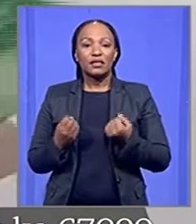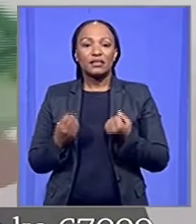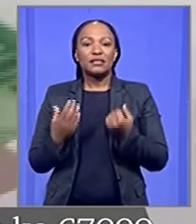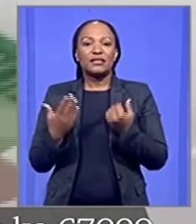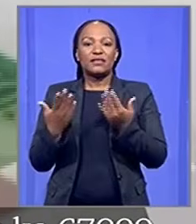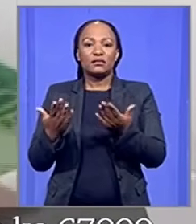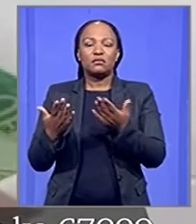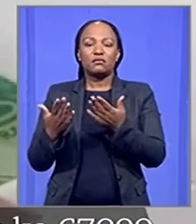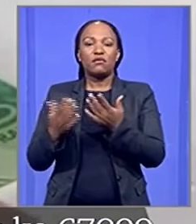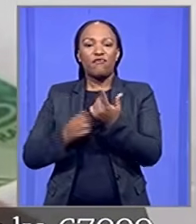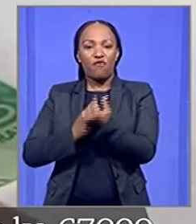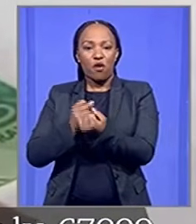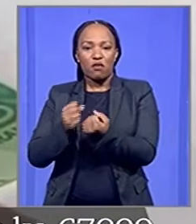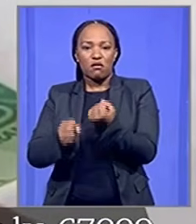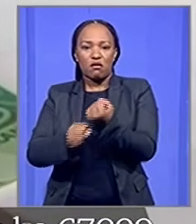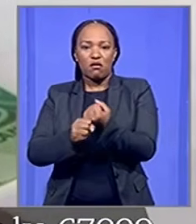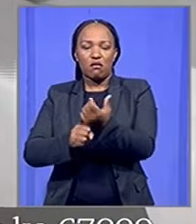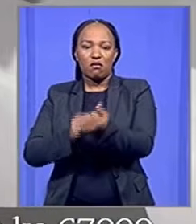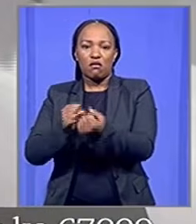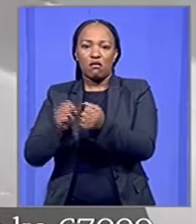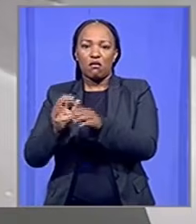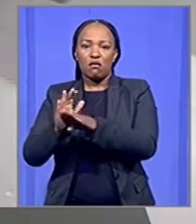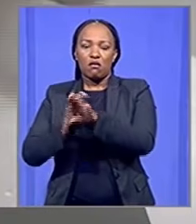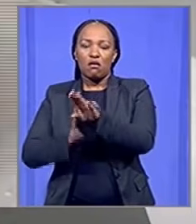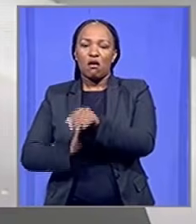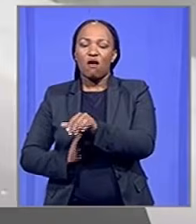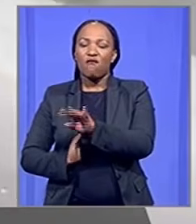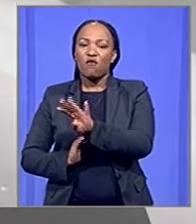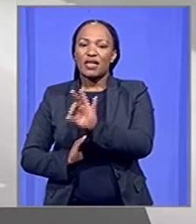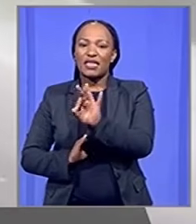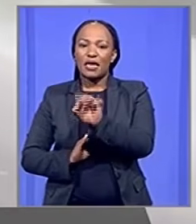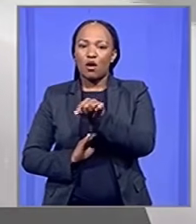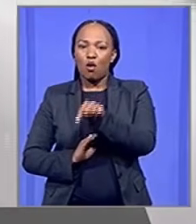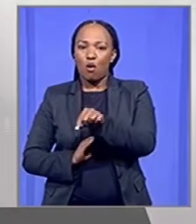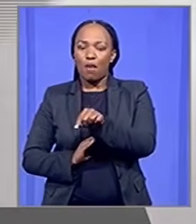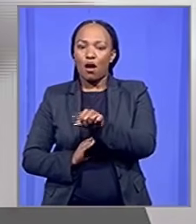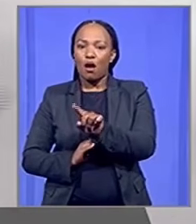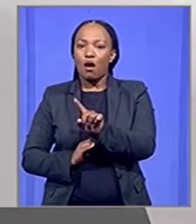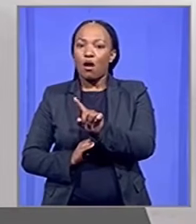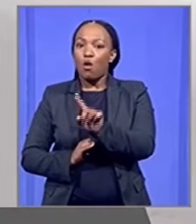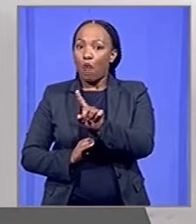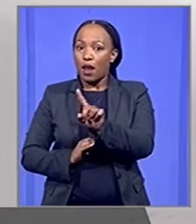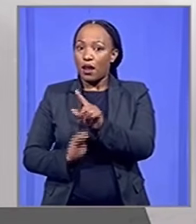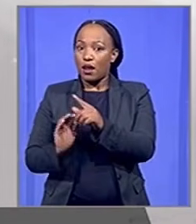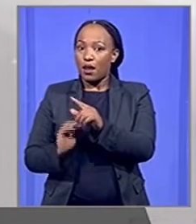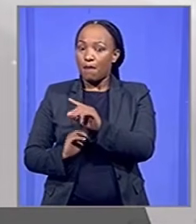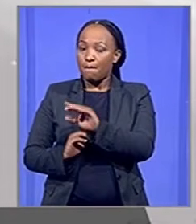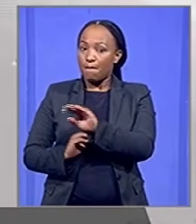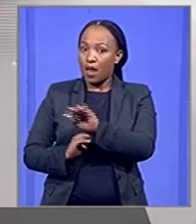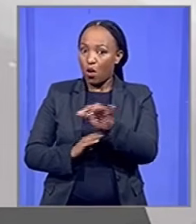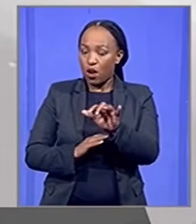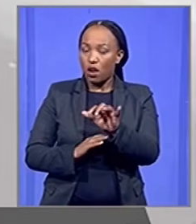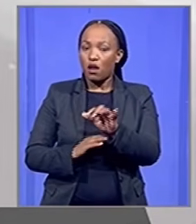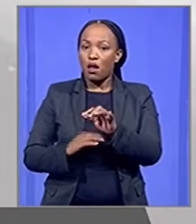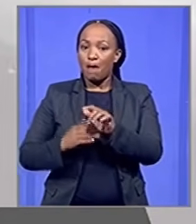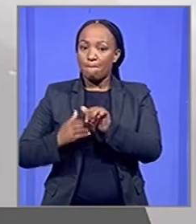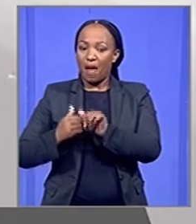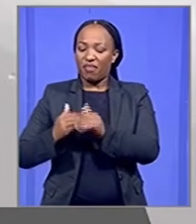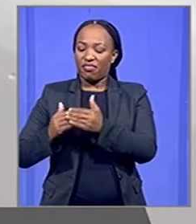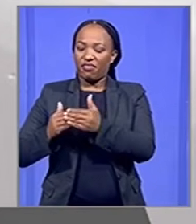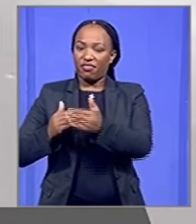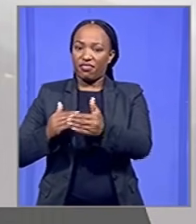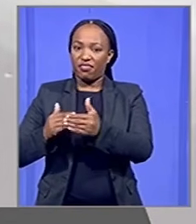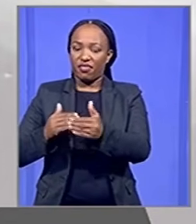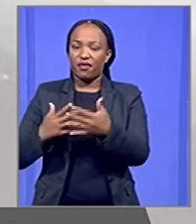gross earnings increased by 43.4 billion between March 2023 and March 2024. Average monthly